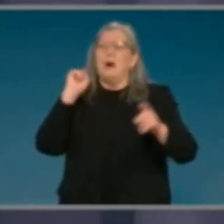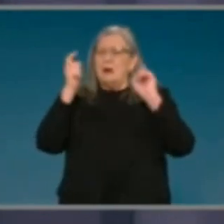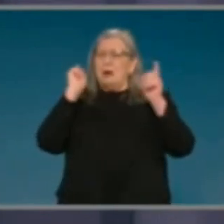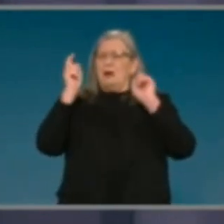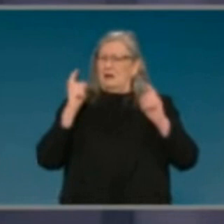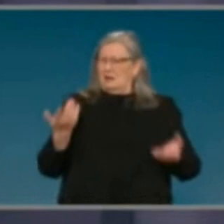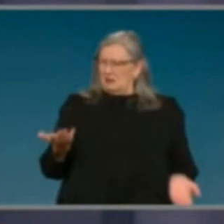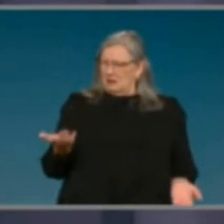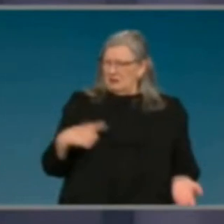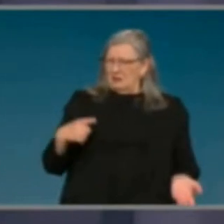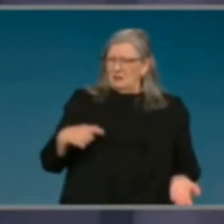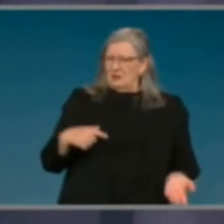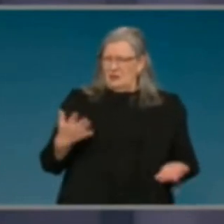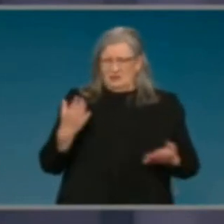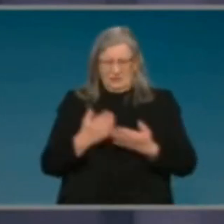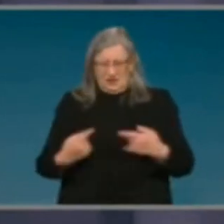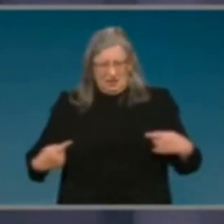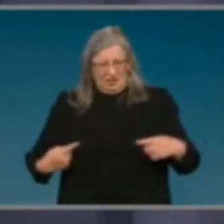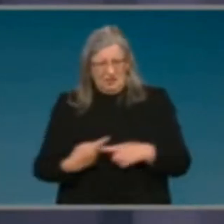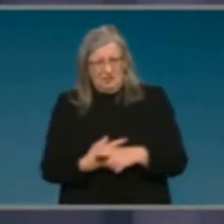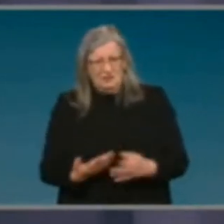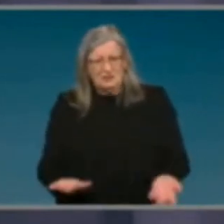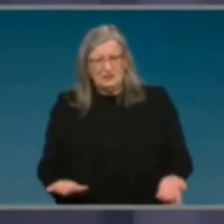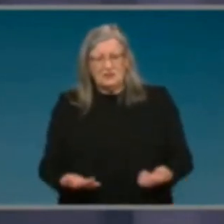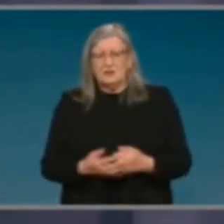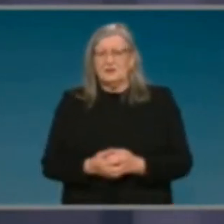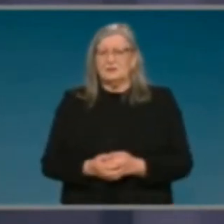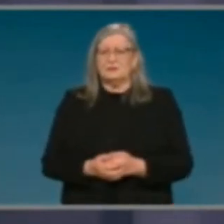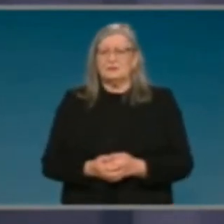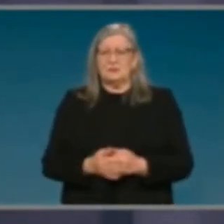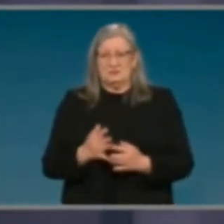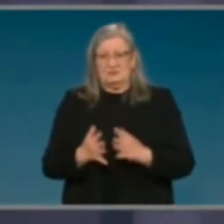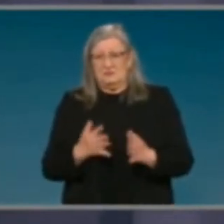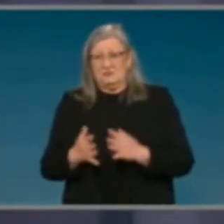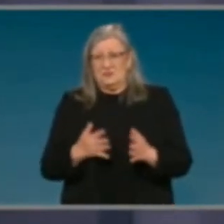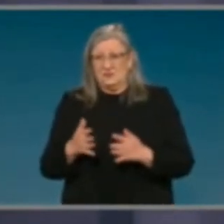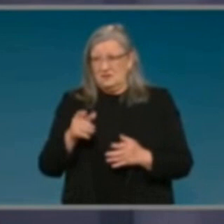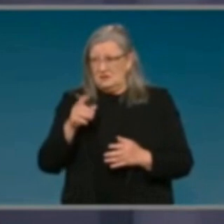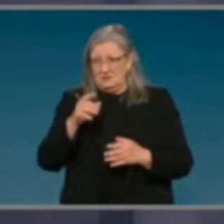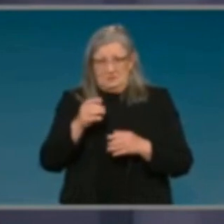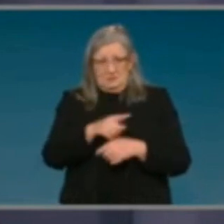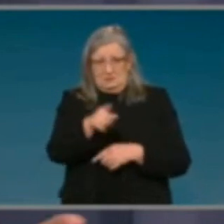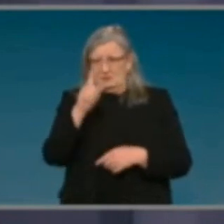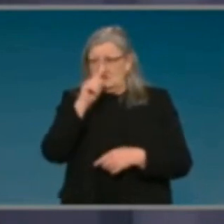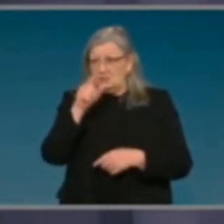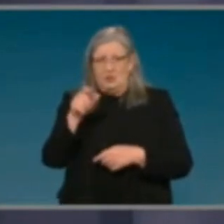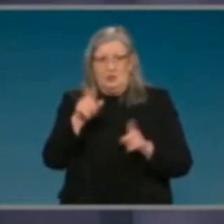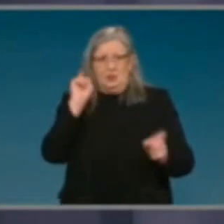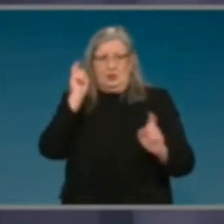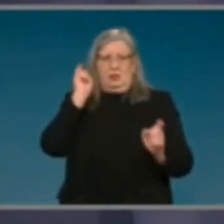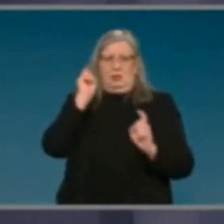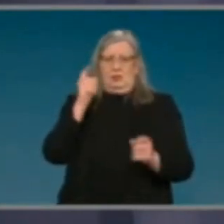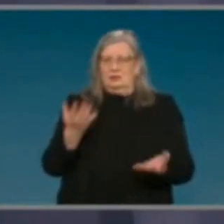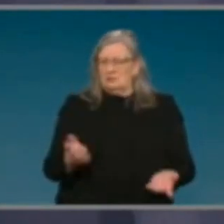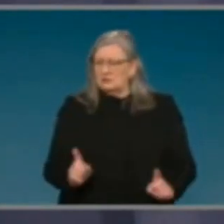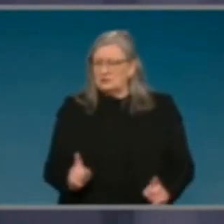restrictions back and forth again. Doesn't this put Australians on tenterhooks every time there's a variant of concern? So I think,